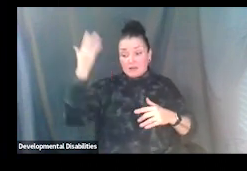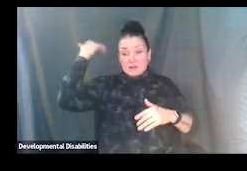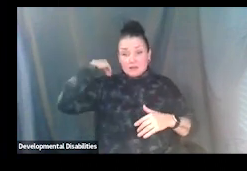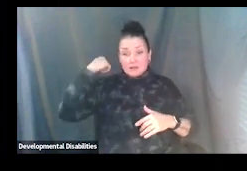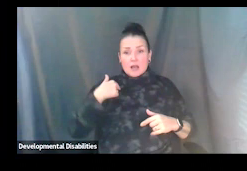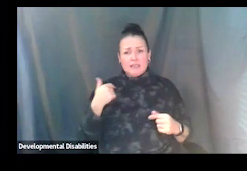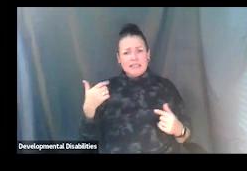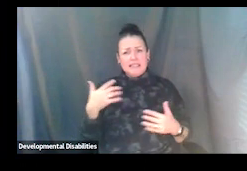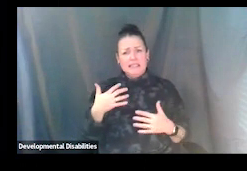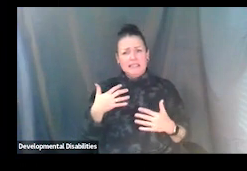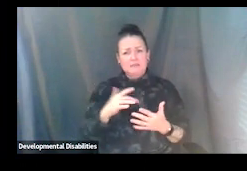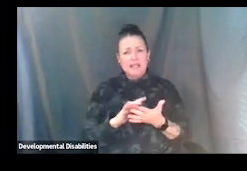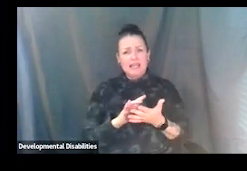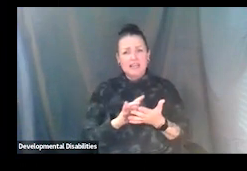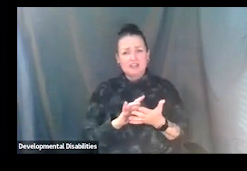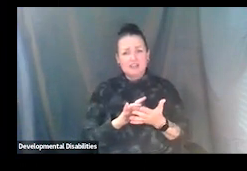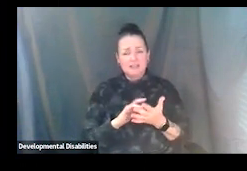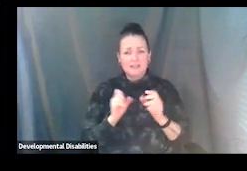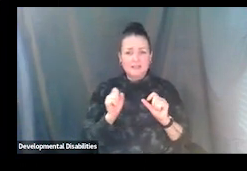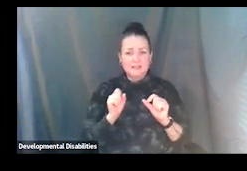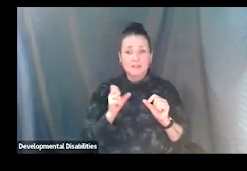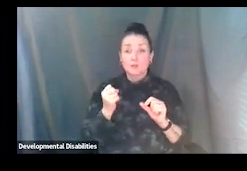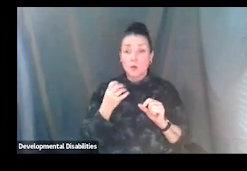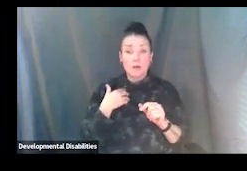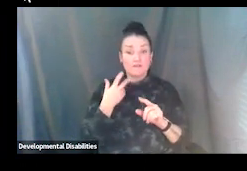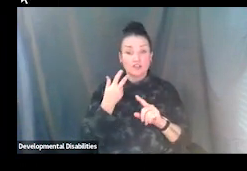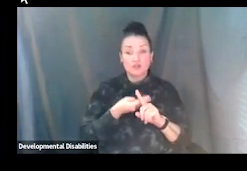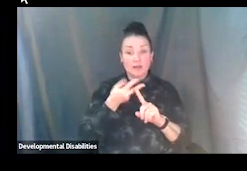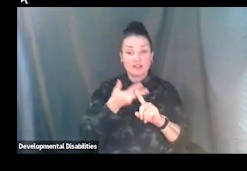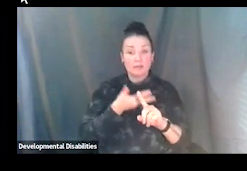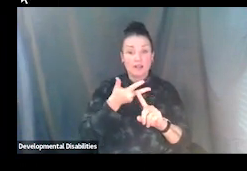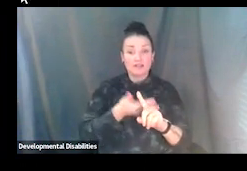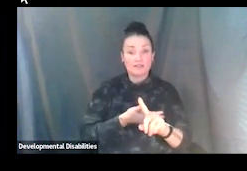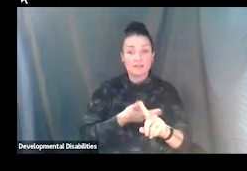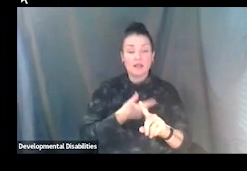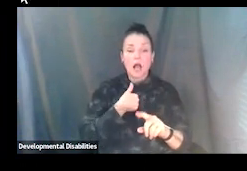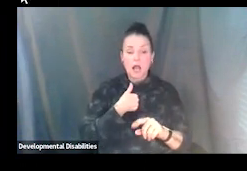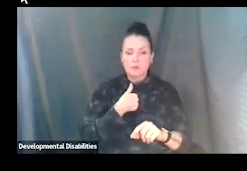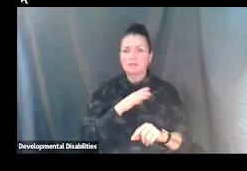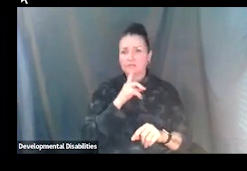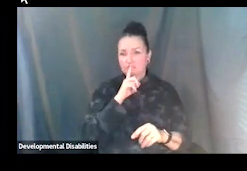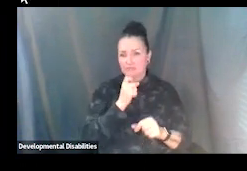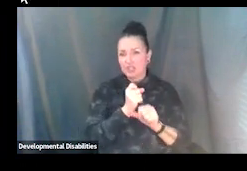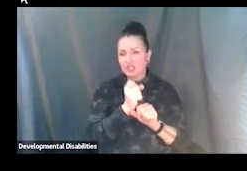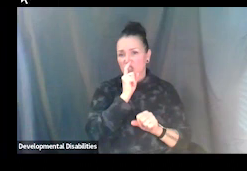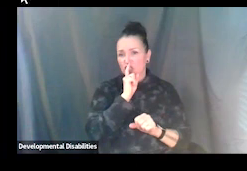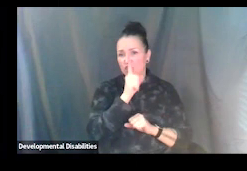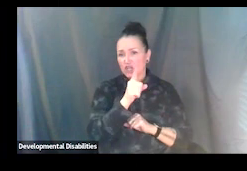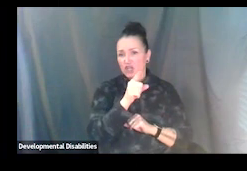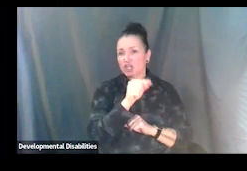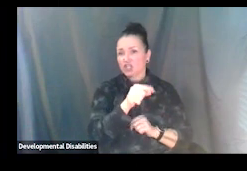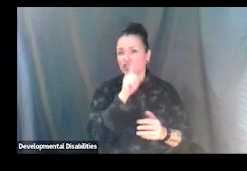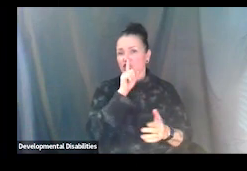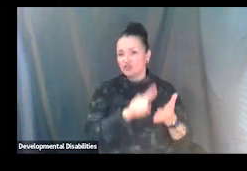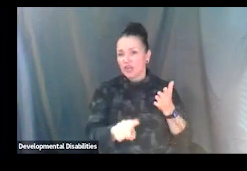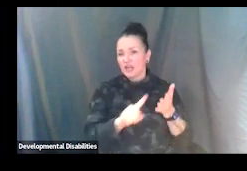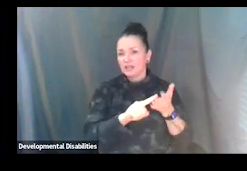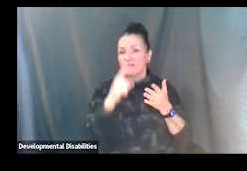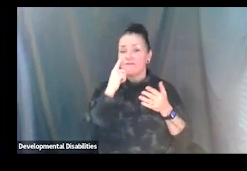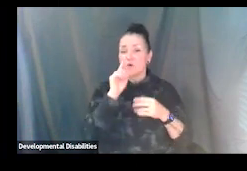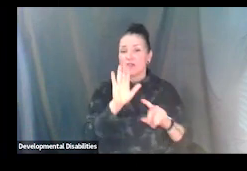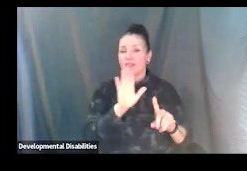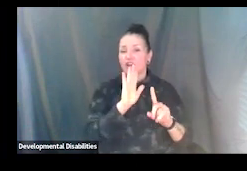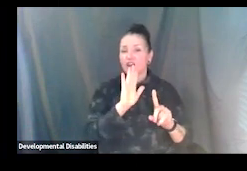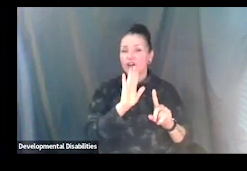3 months I would ensure that they were the child was checked out for diabetes or liver